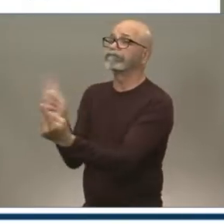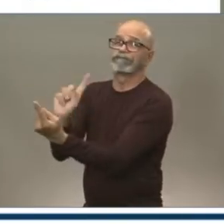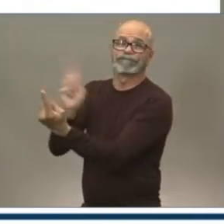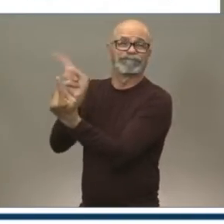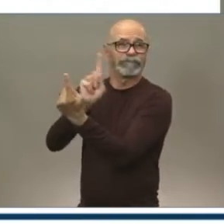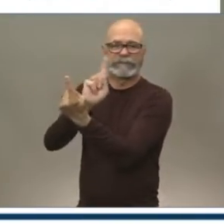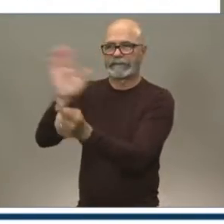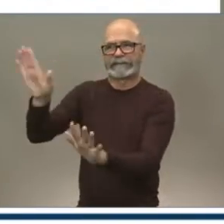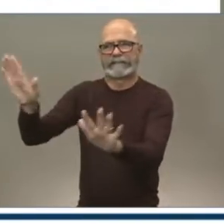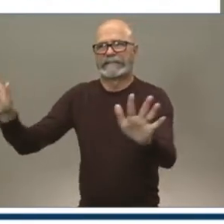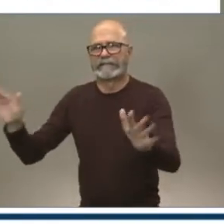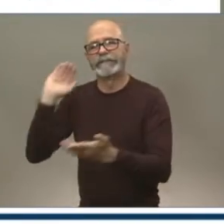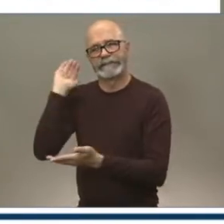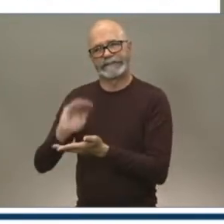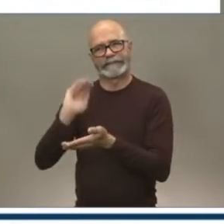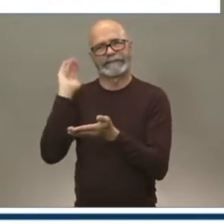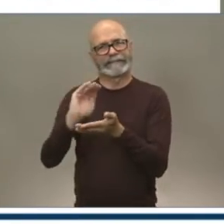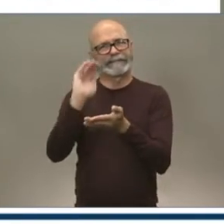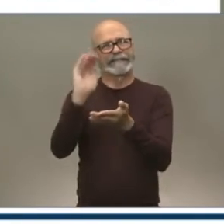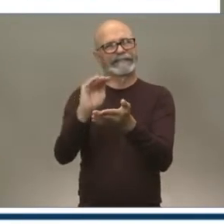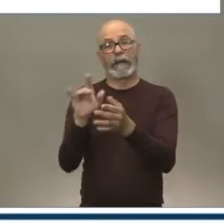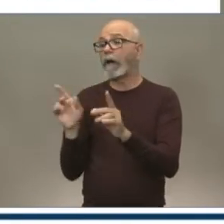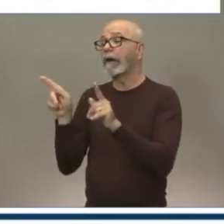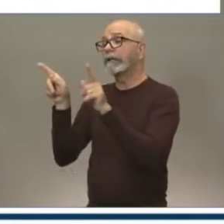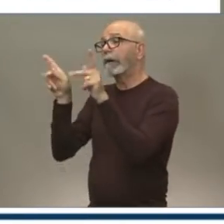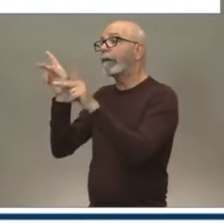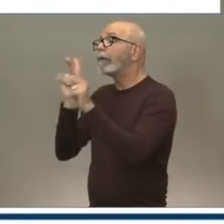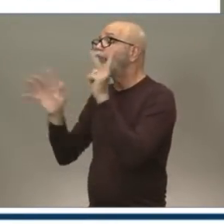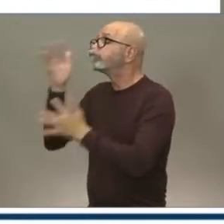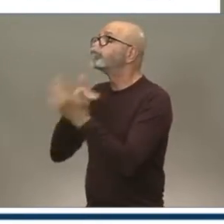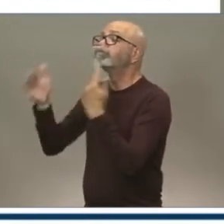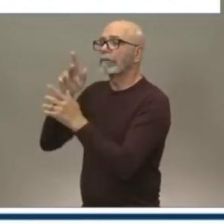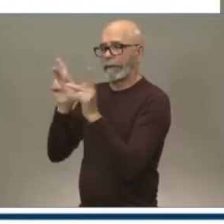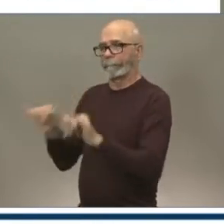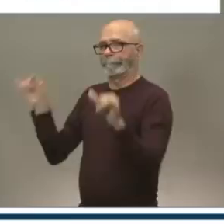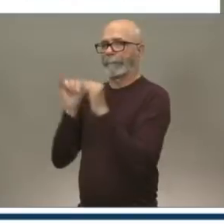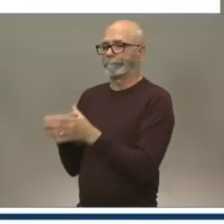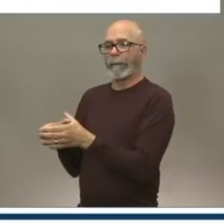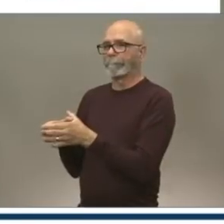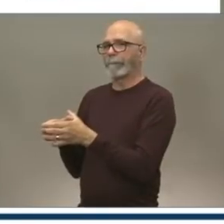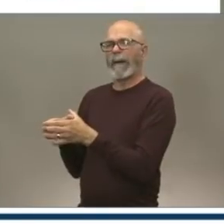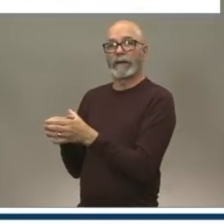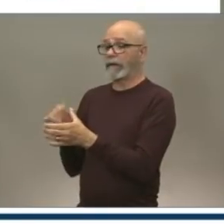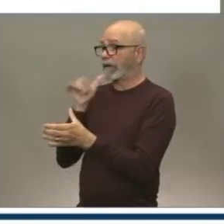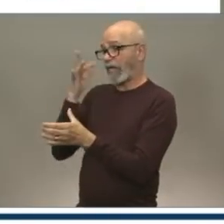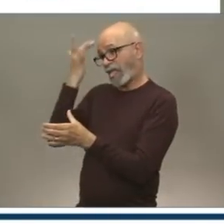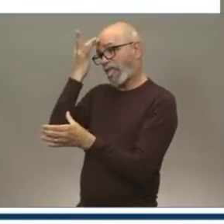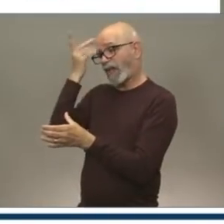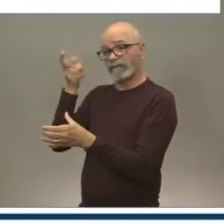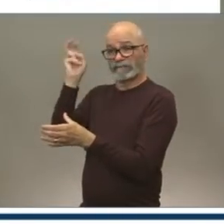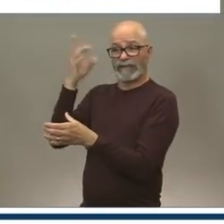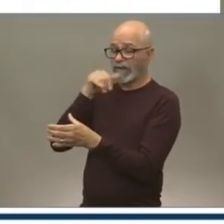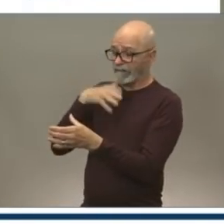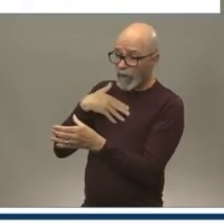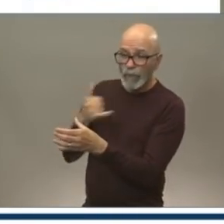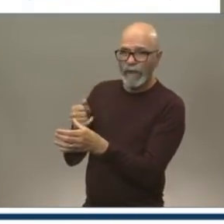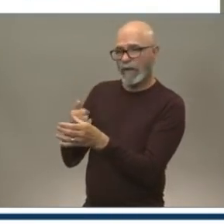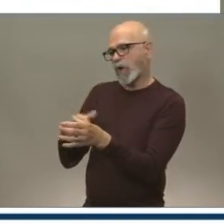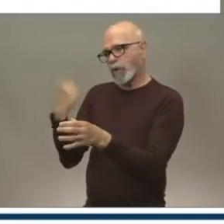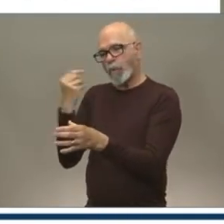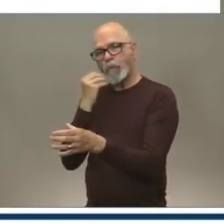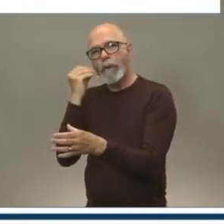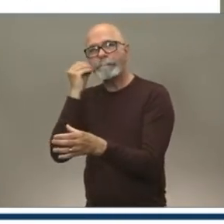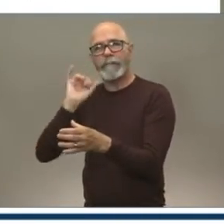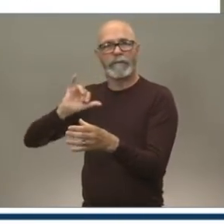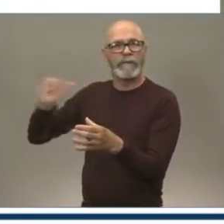activity, socialize with consistent small groups, stay home if we're unwell, follow physical distancing, hand